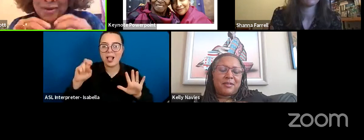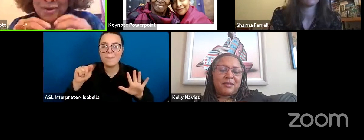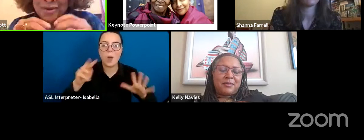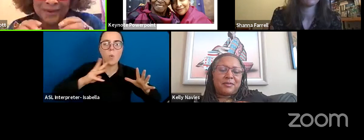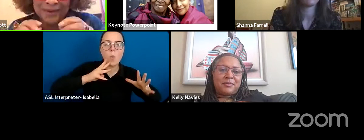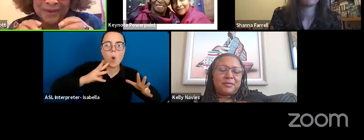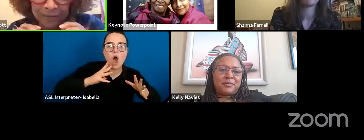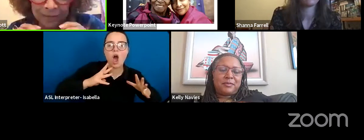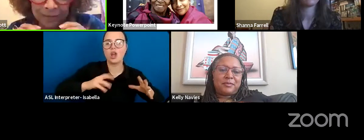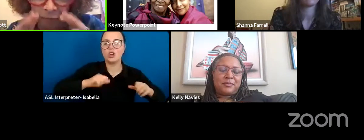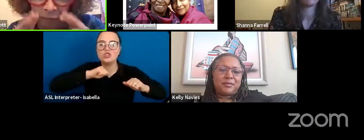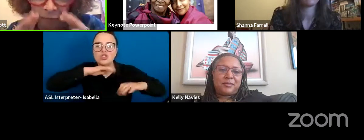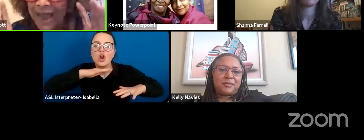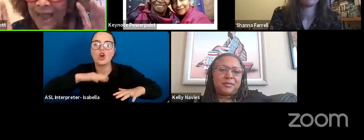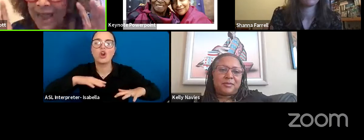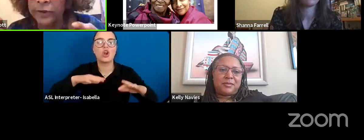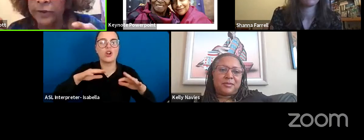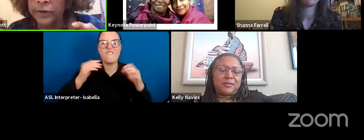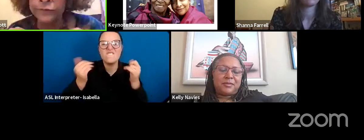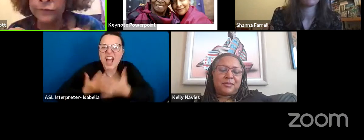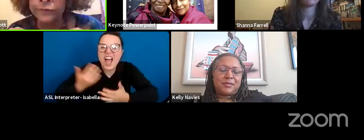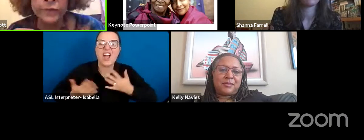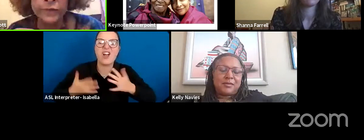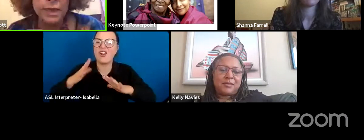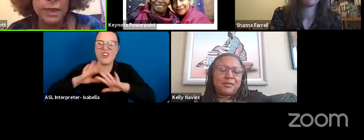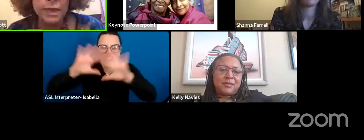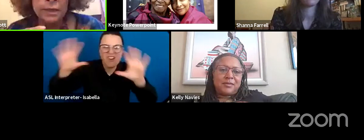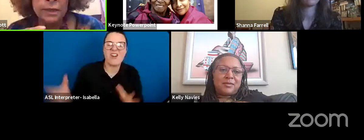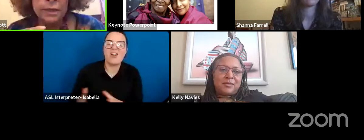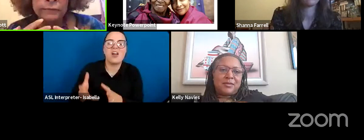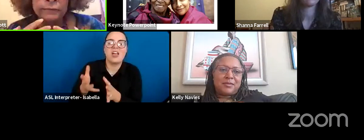and, you know, fire. This was a